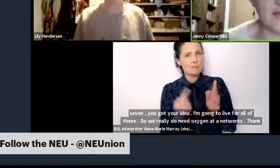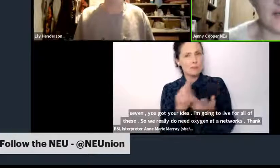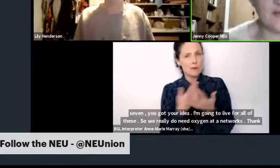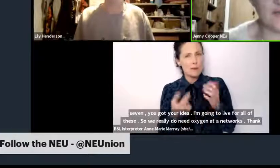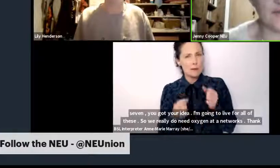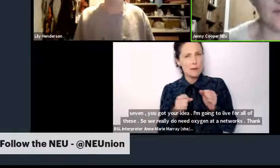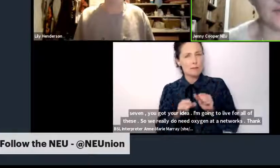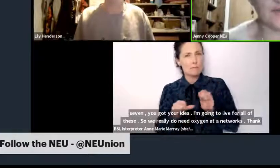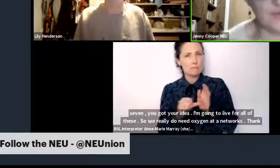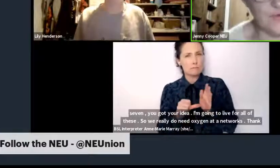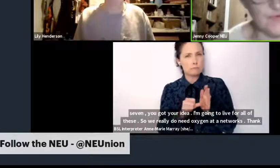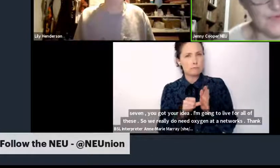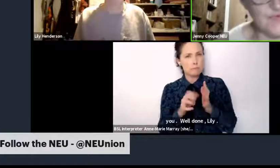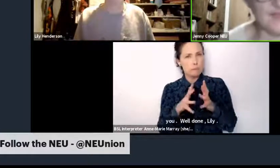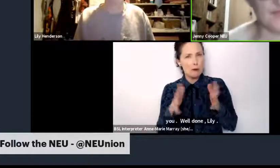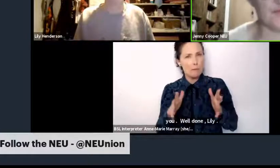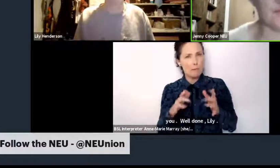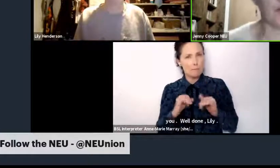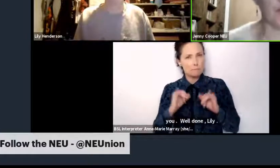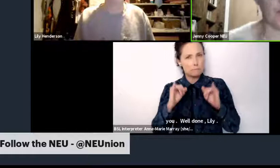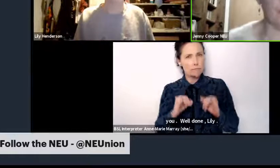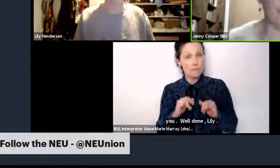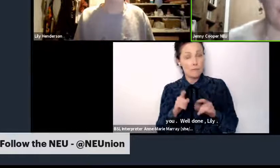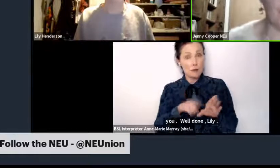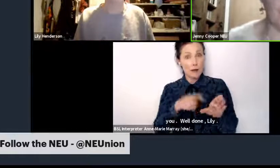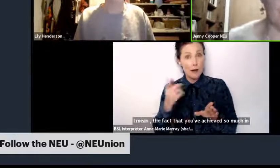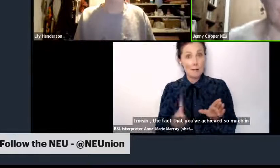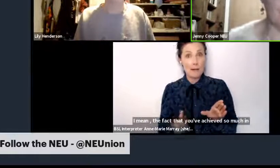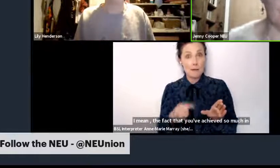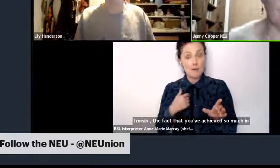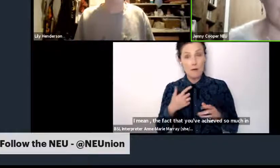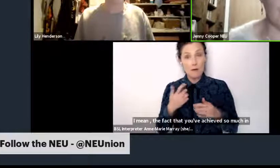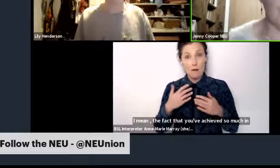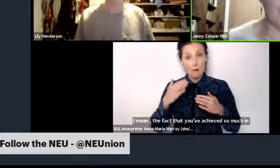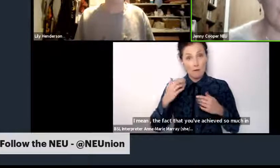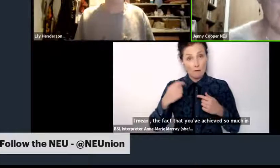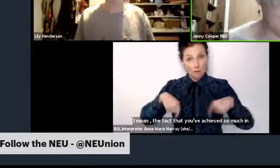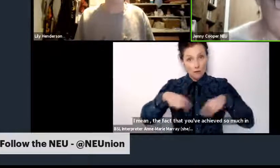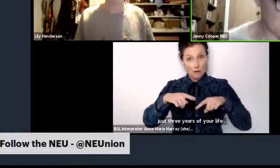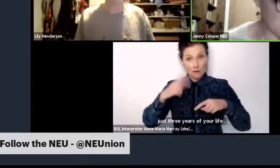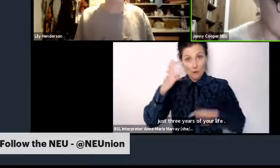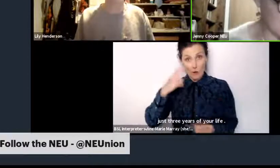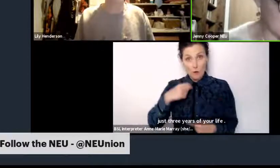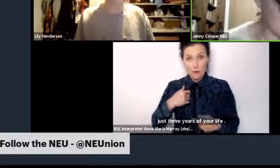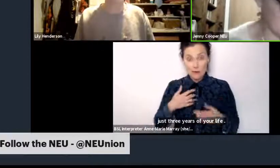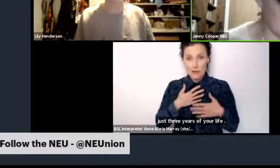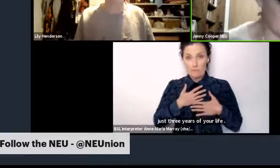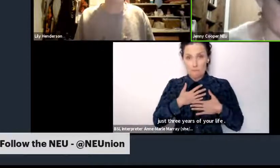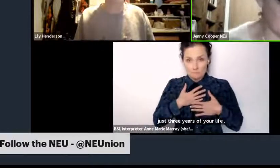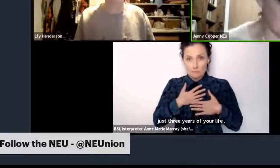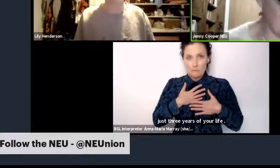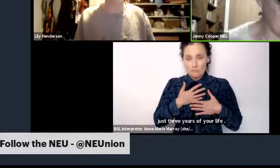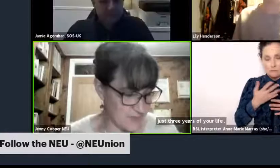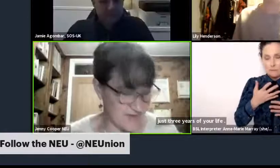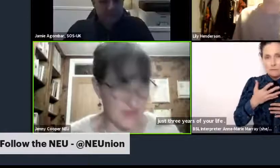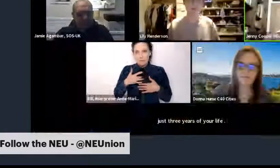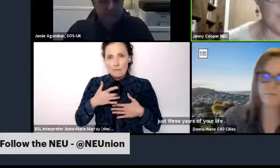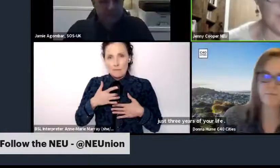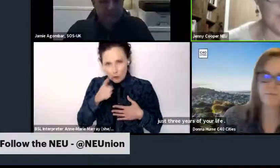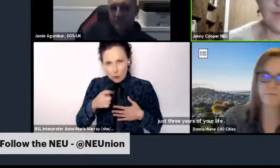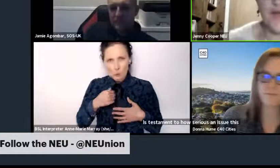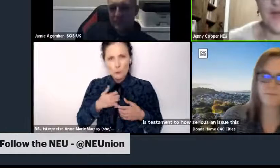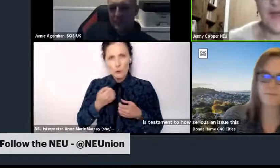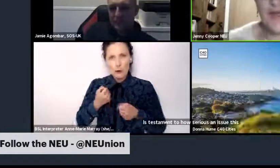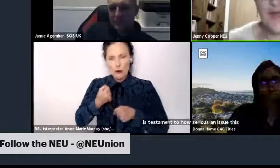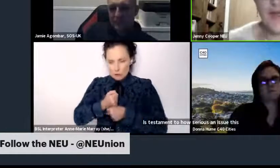I think. And those of us that are older feel it for our children and our grandchildren as well. So well done for speaking with such